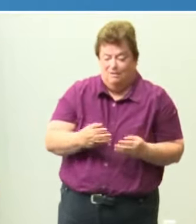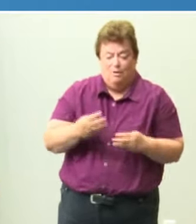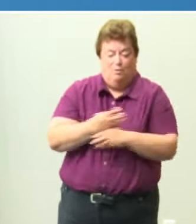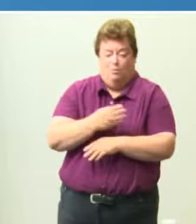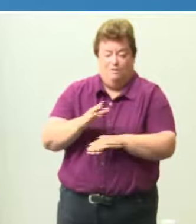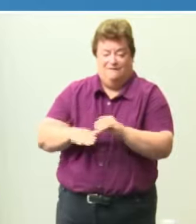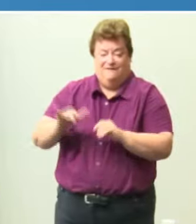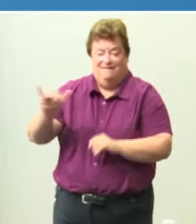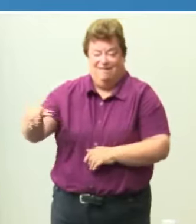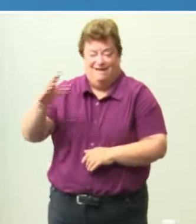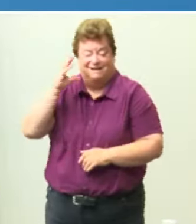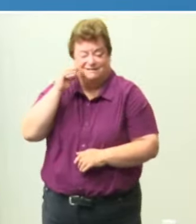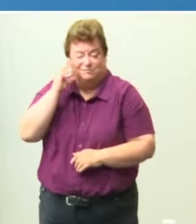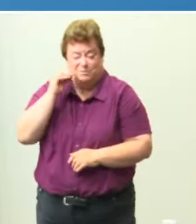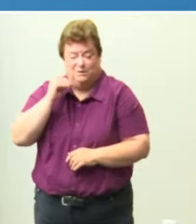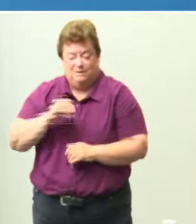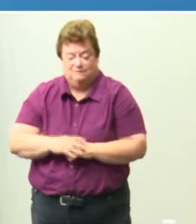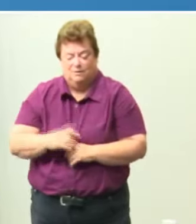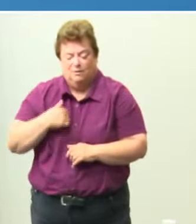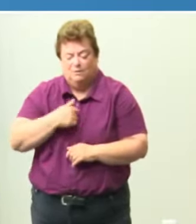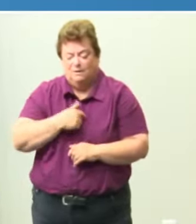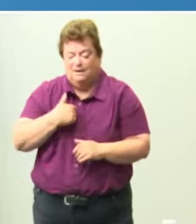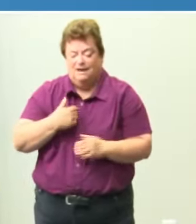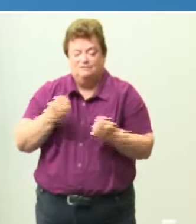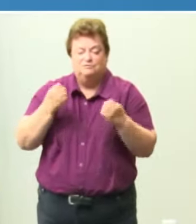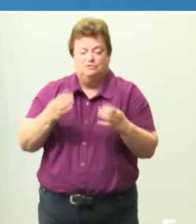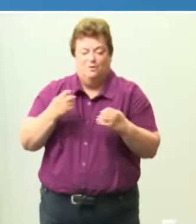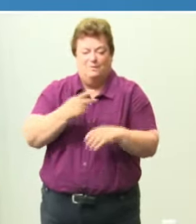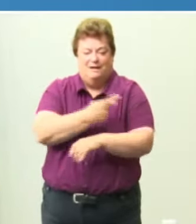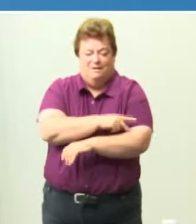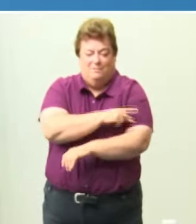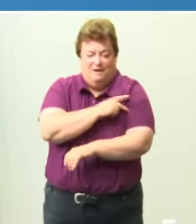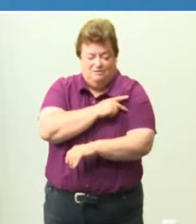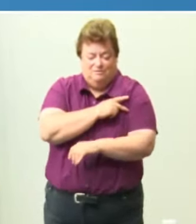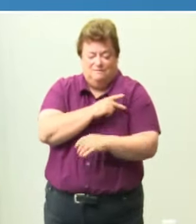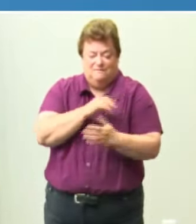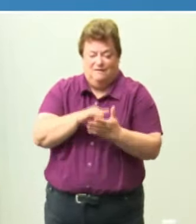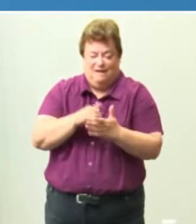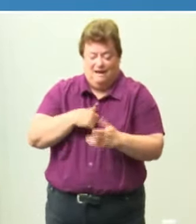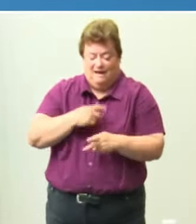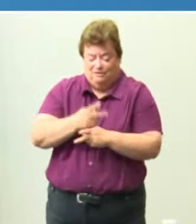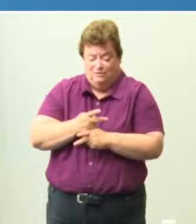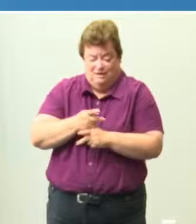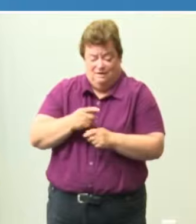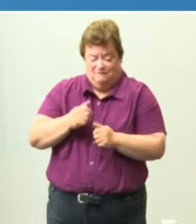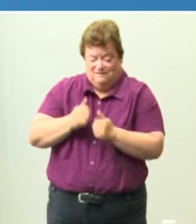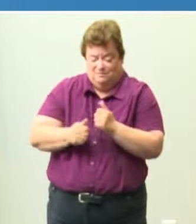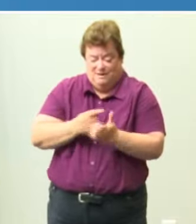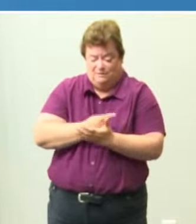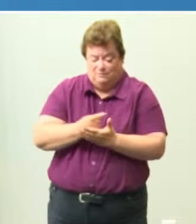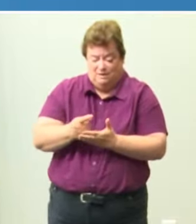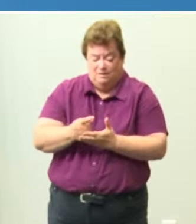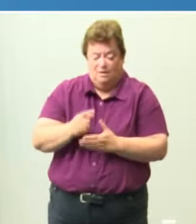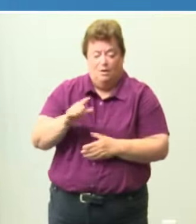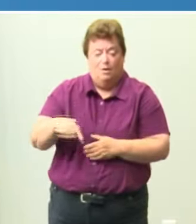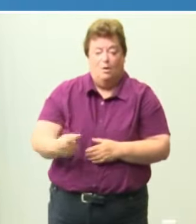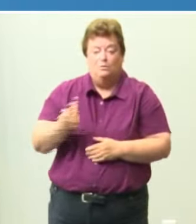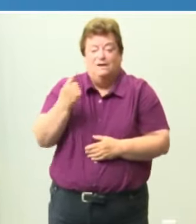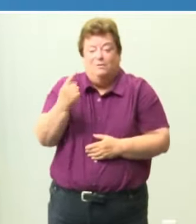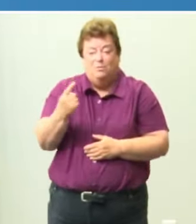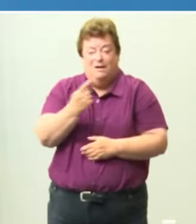many patients, and I will tell you, out of all the patients I took care of over this past week, only one was